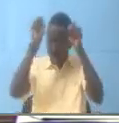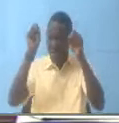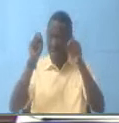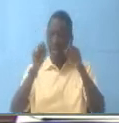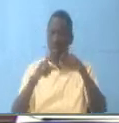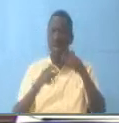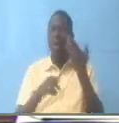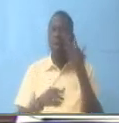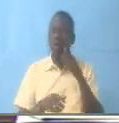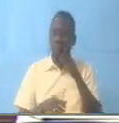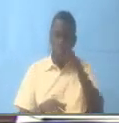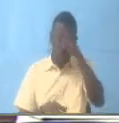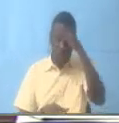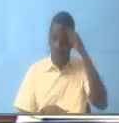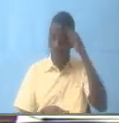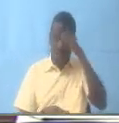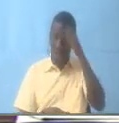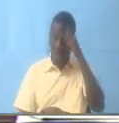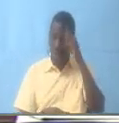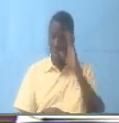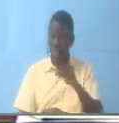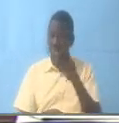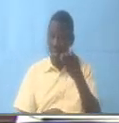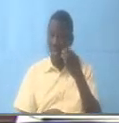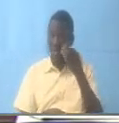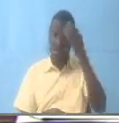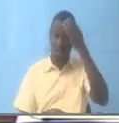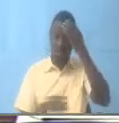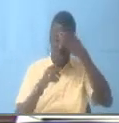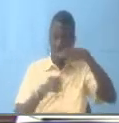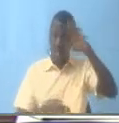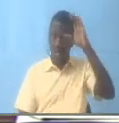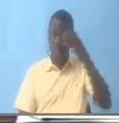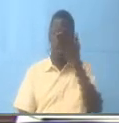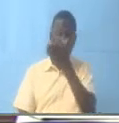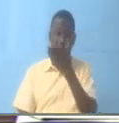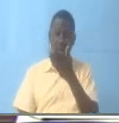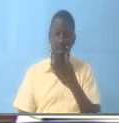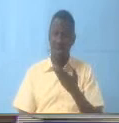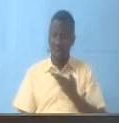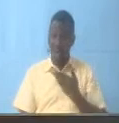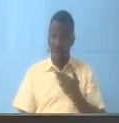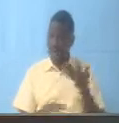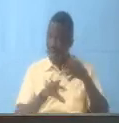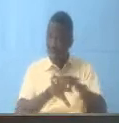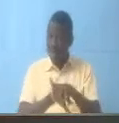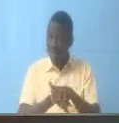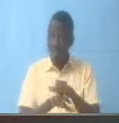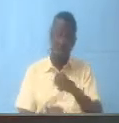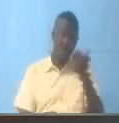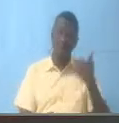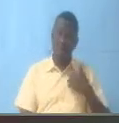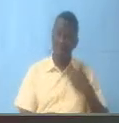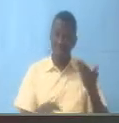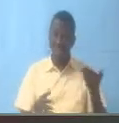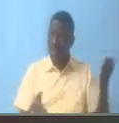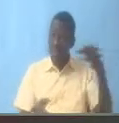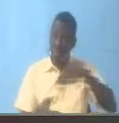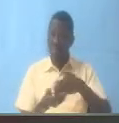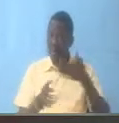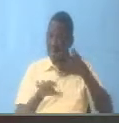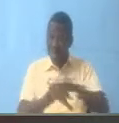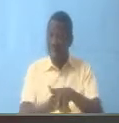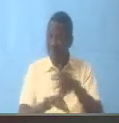fàttaleku seen liggéey boobu nga xam ne yéen a ko doon def ci commission bi ndax am na ñeneen ñoo xam ne ñu ngi ci doon dugal seen gémmiñ.